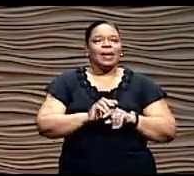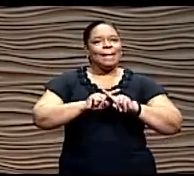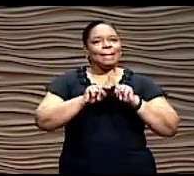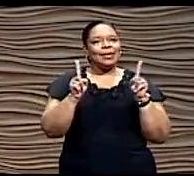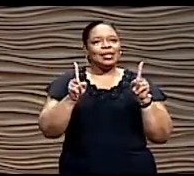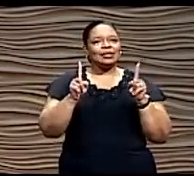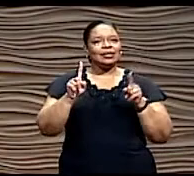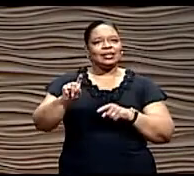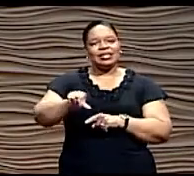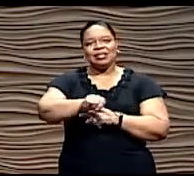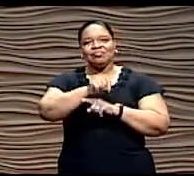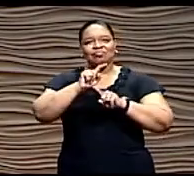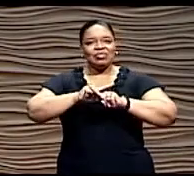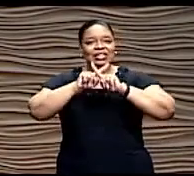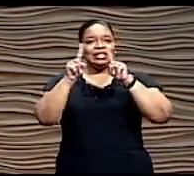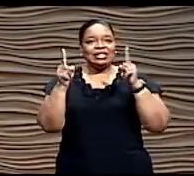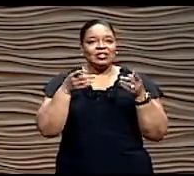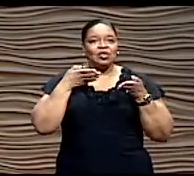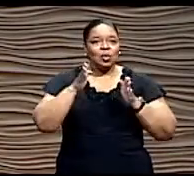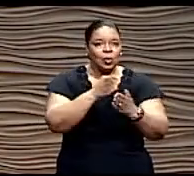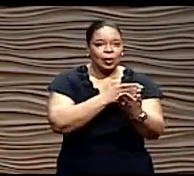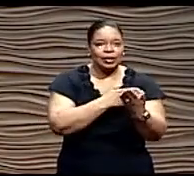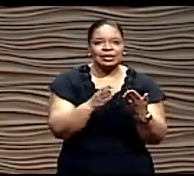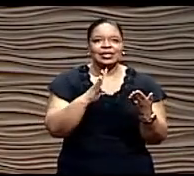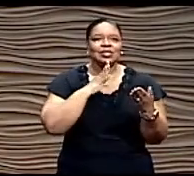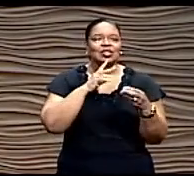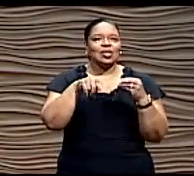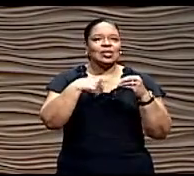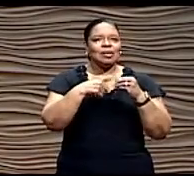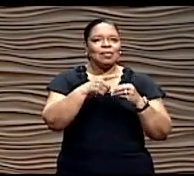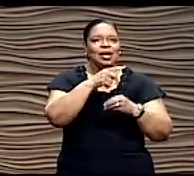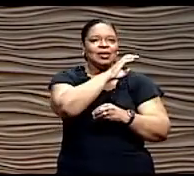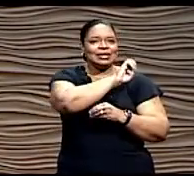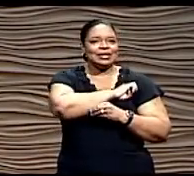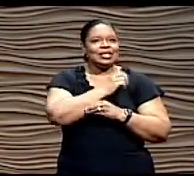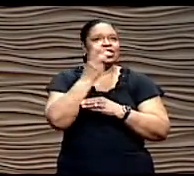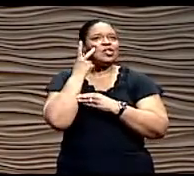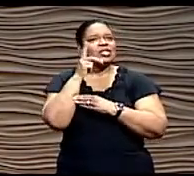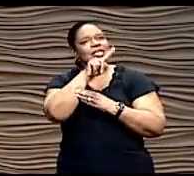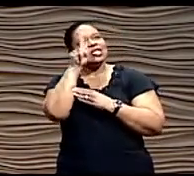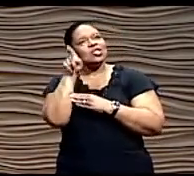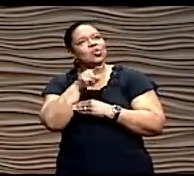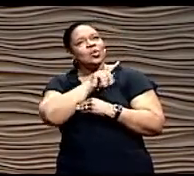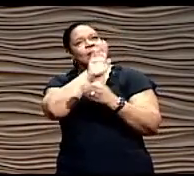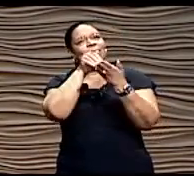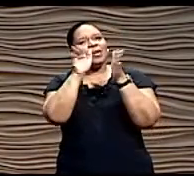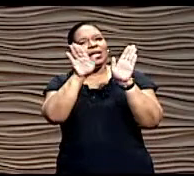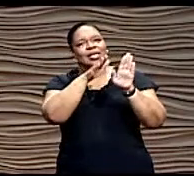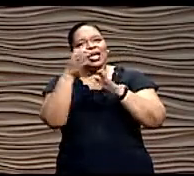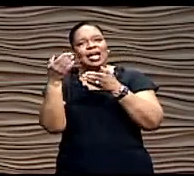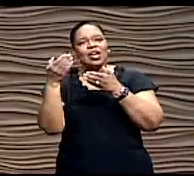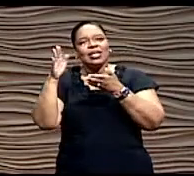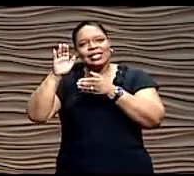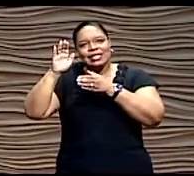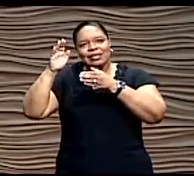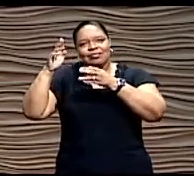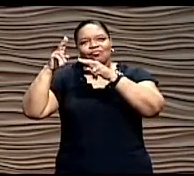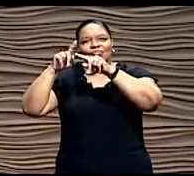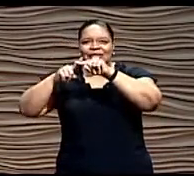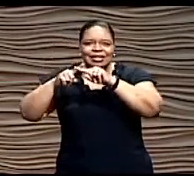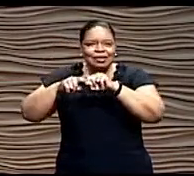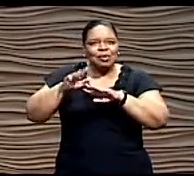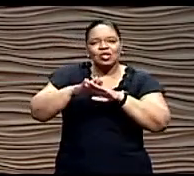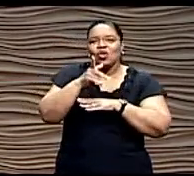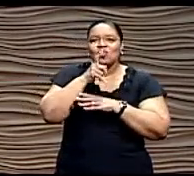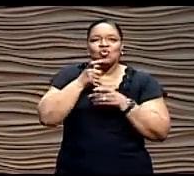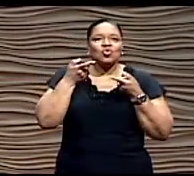other renditions, talk about Ezekiel seeing the wheel way up in the middle of the air, and it depends on who's trying